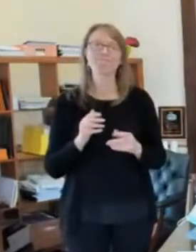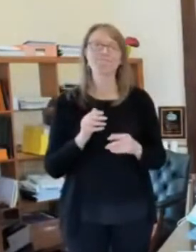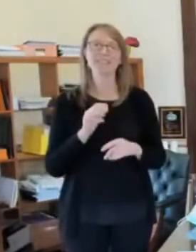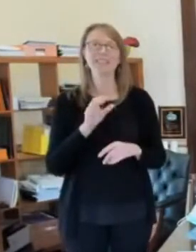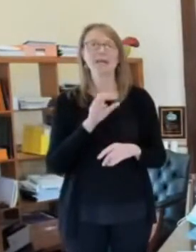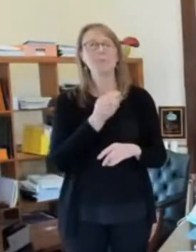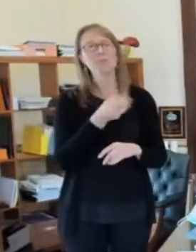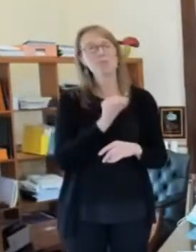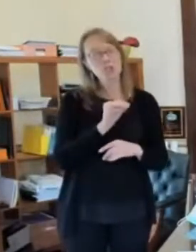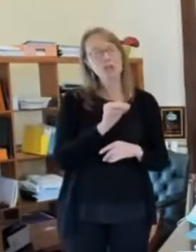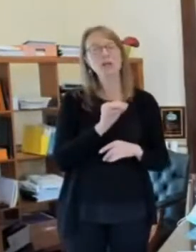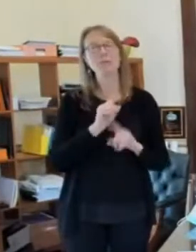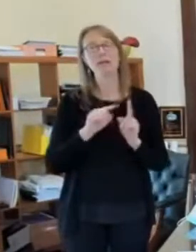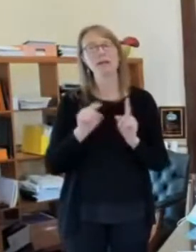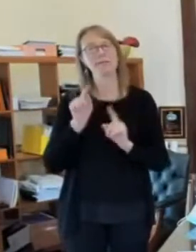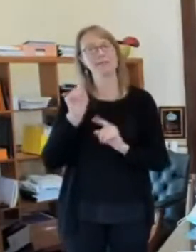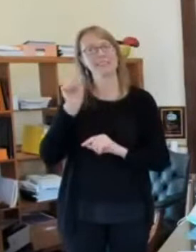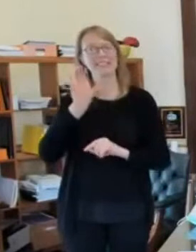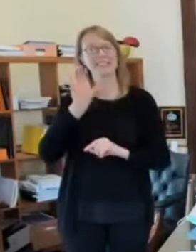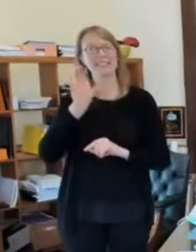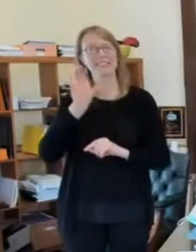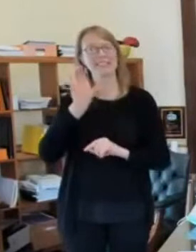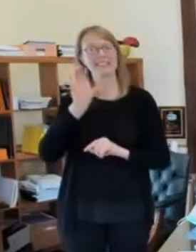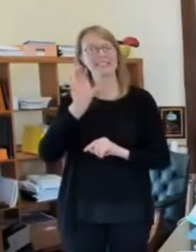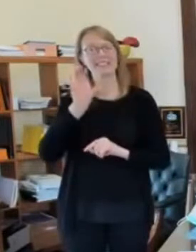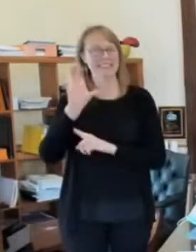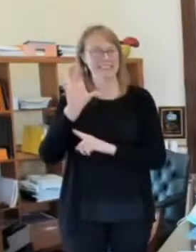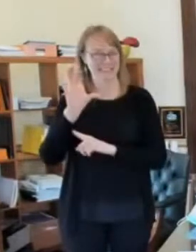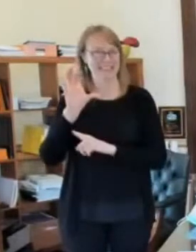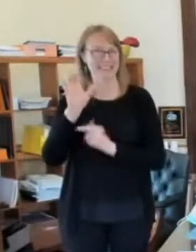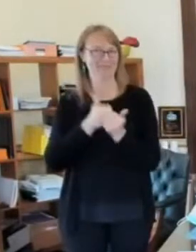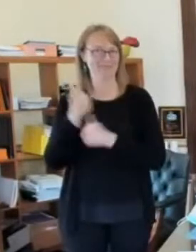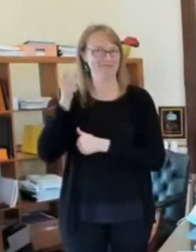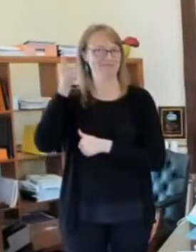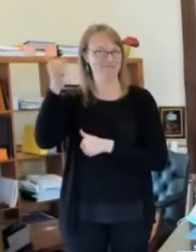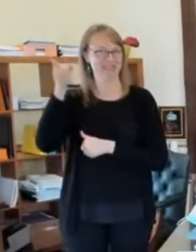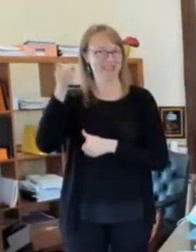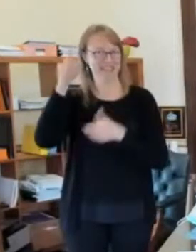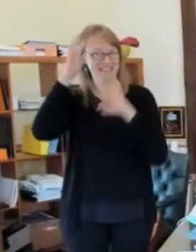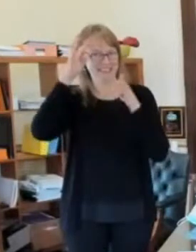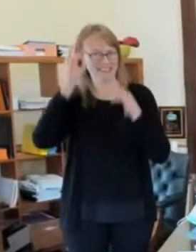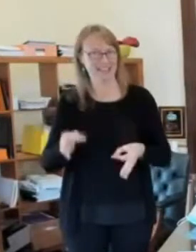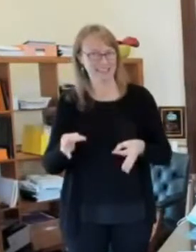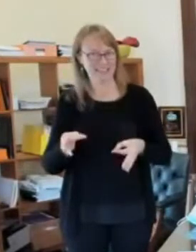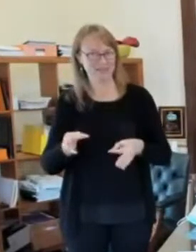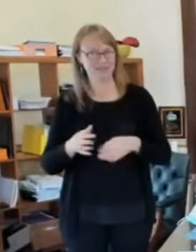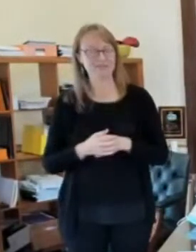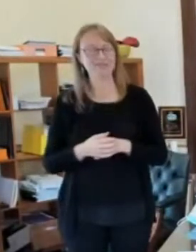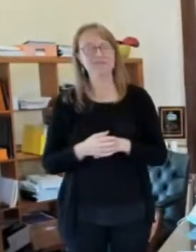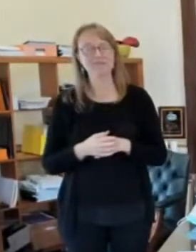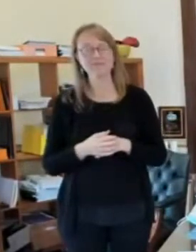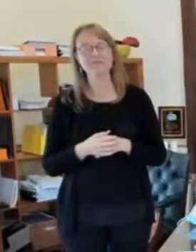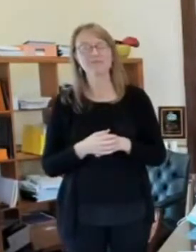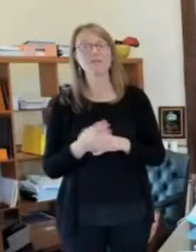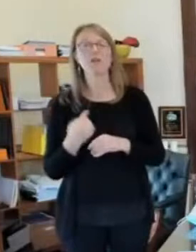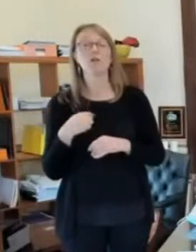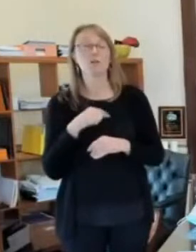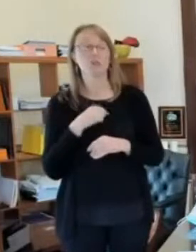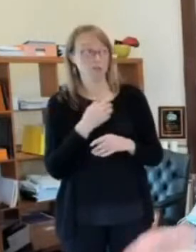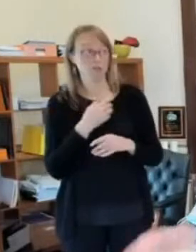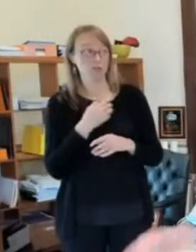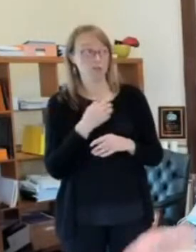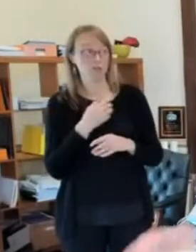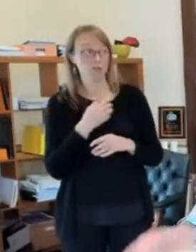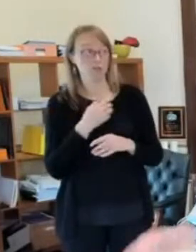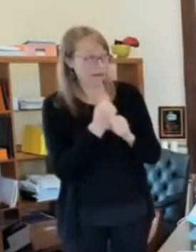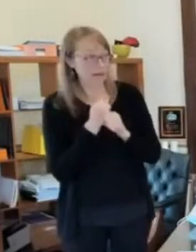gets to decide. We are getting our vaccine. This is a free vaccine. As soon as we can get it quickly, we're